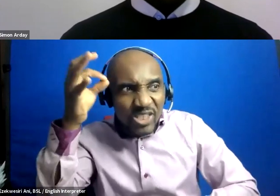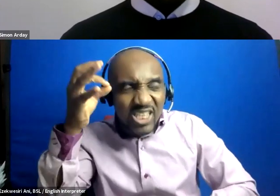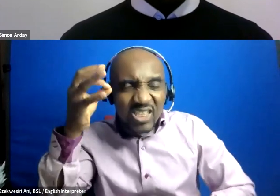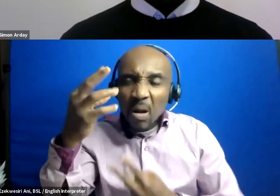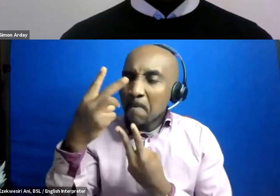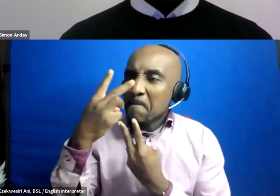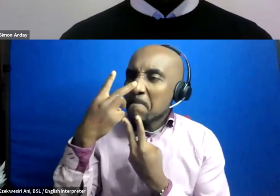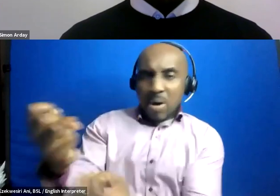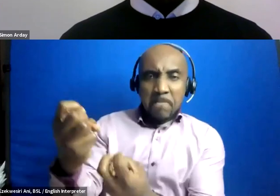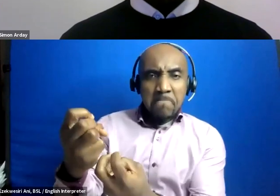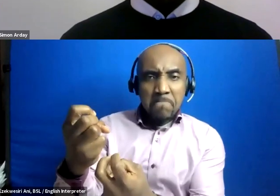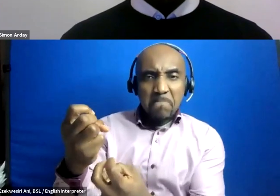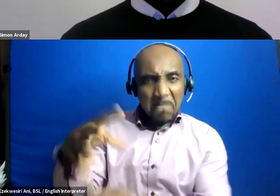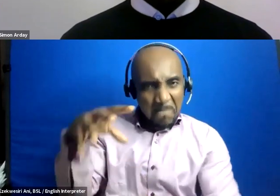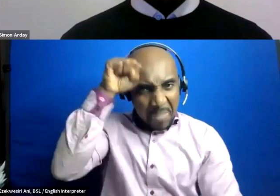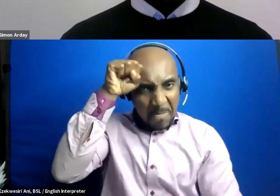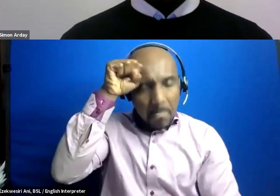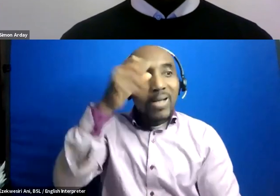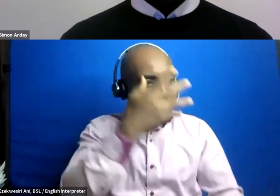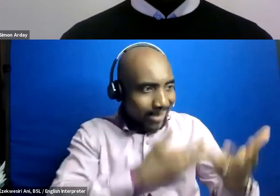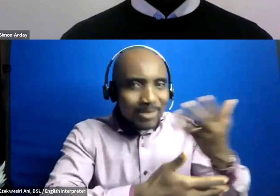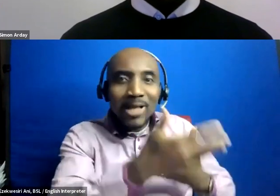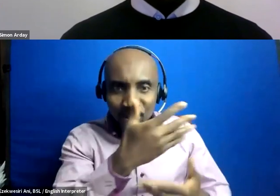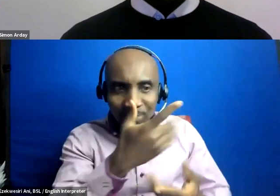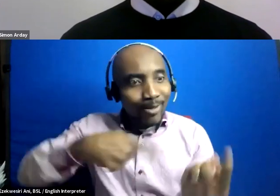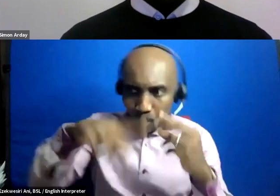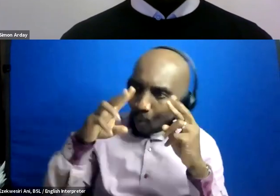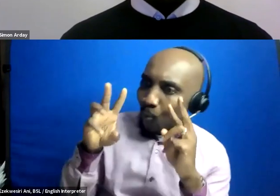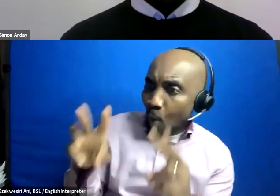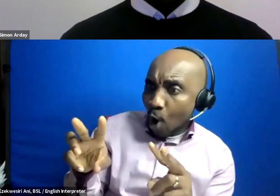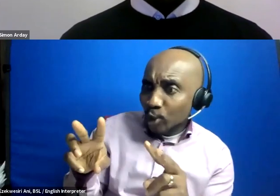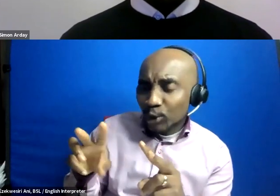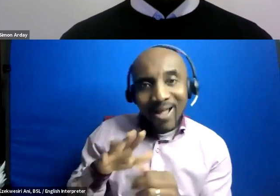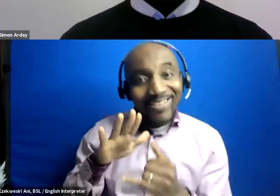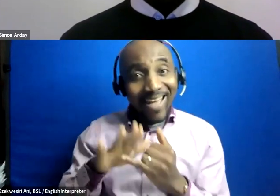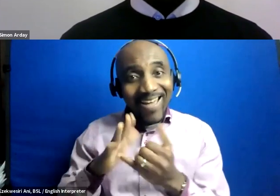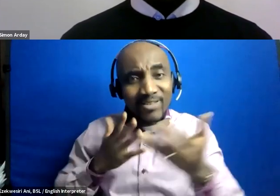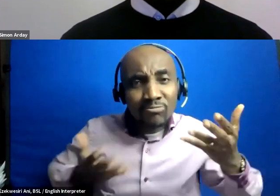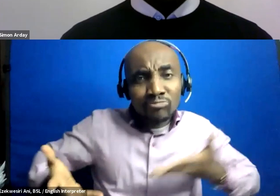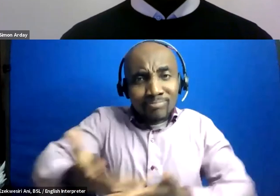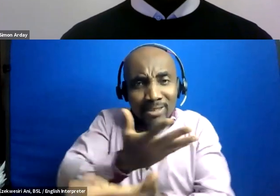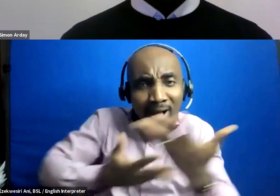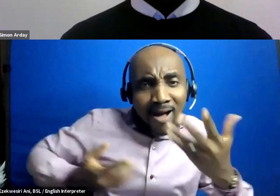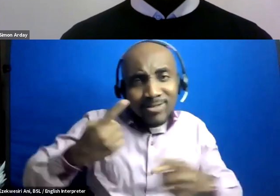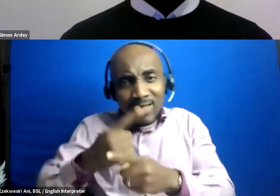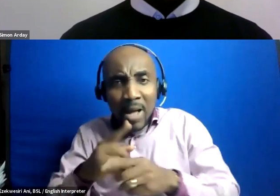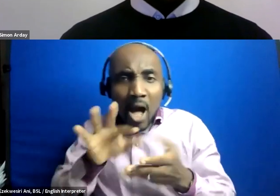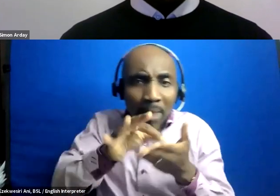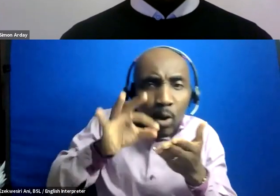completely. And she said they all watched it. And at the end of it, it was a real lively discussion about smoking weed,